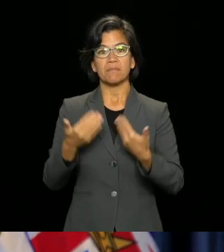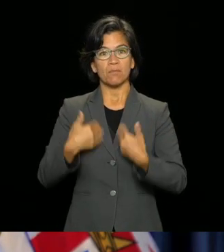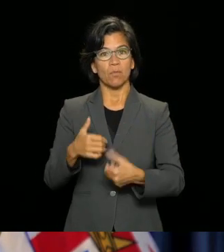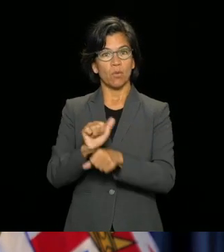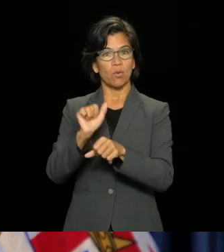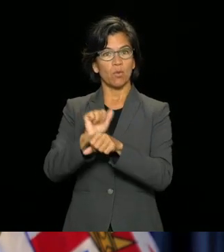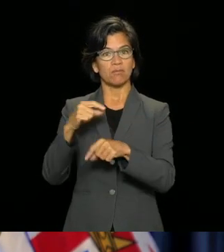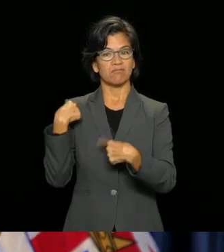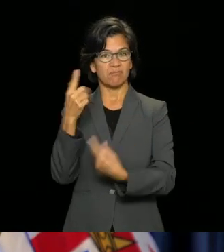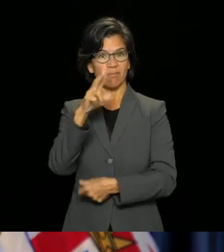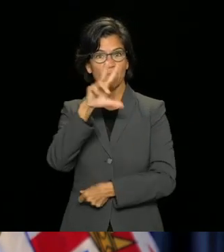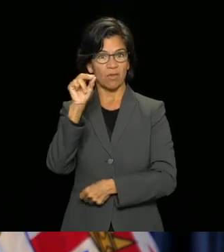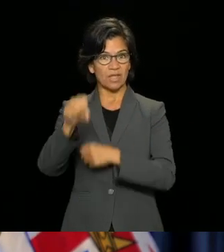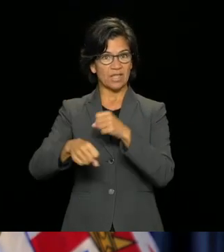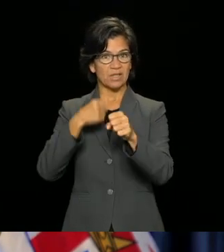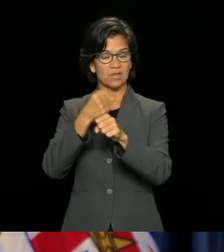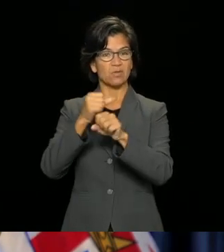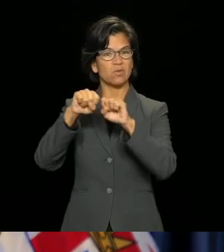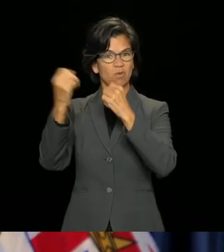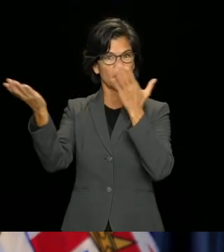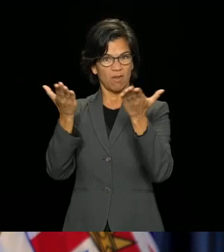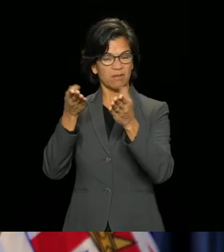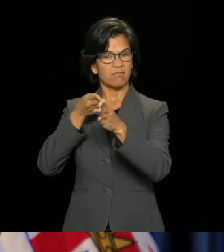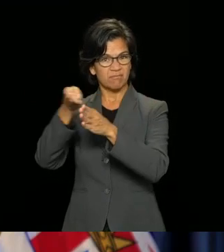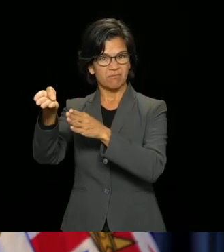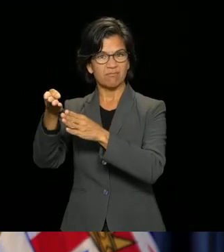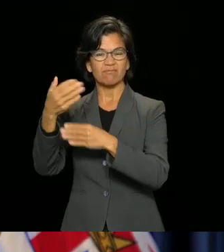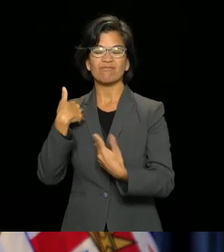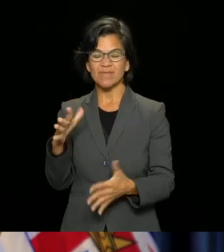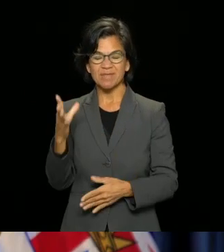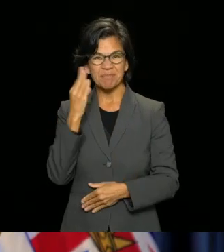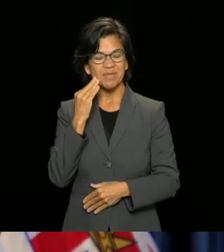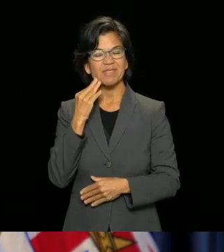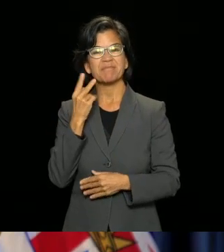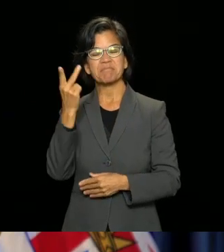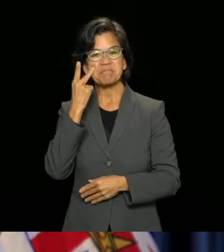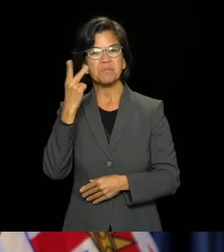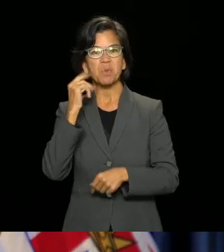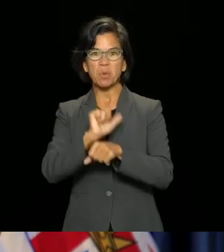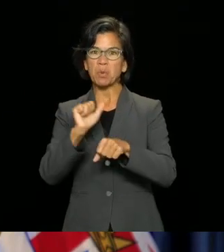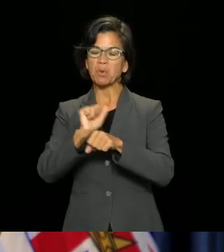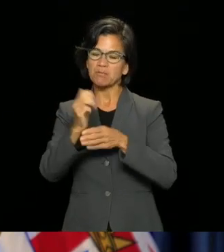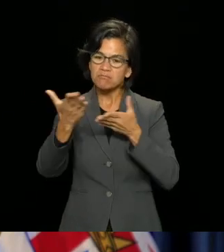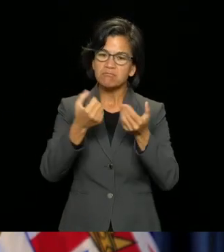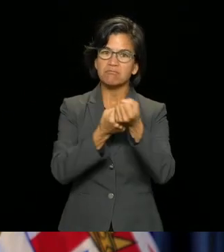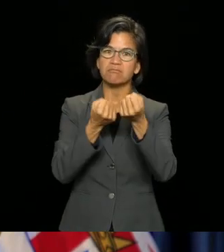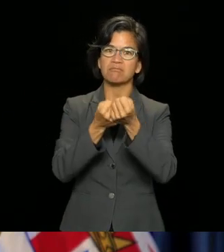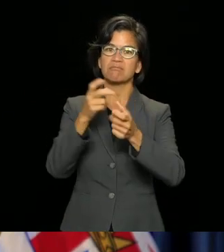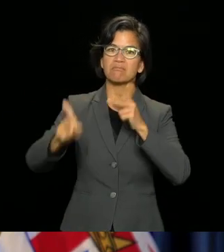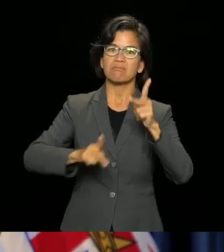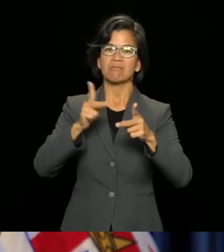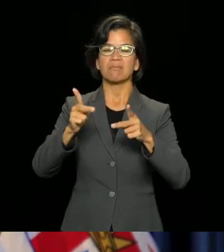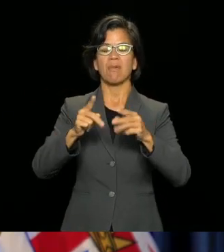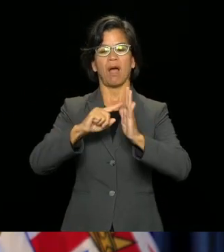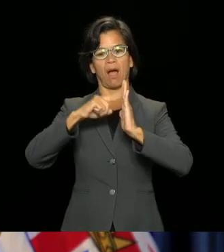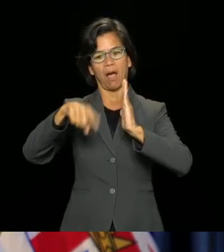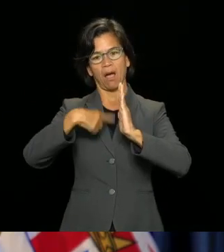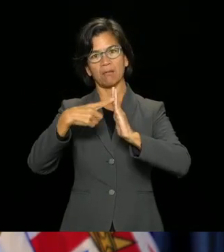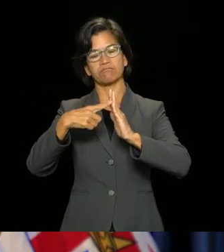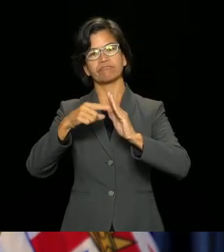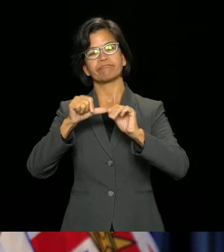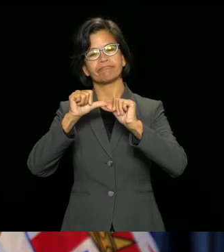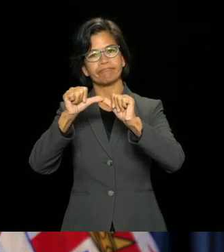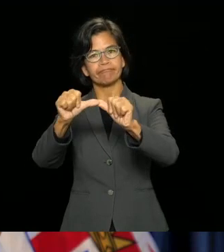violence. Having worked in the social services sector for 30 years, I know what it's like to work on the front lines. Long